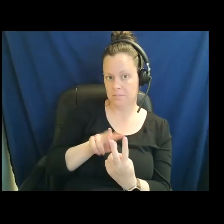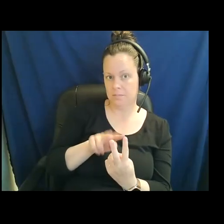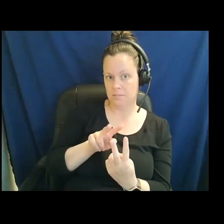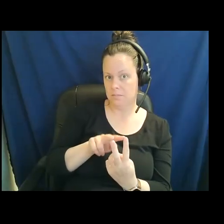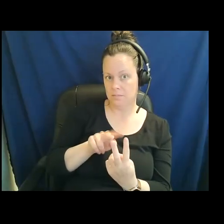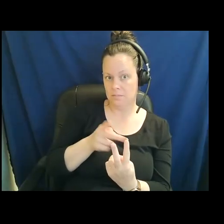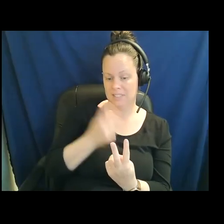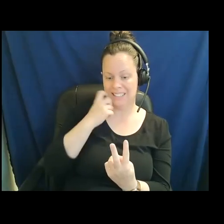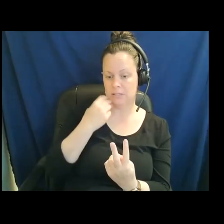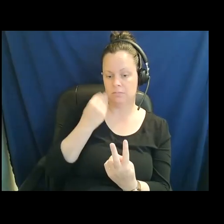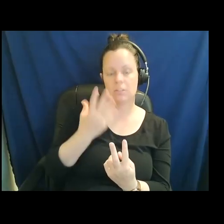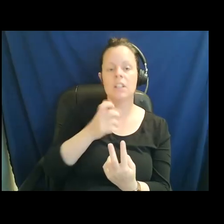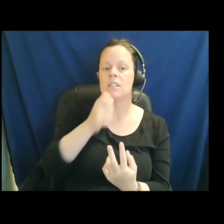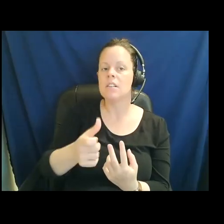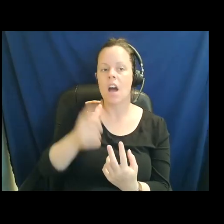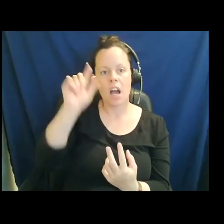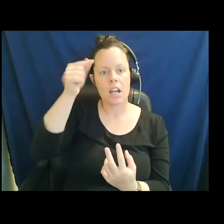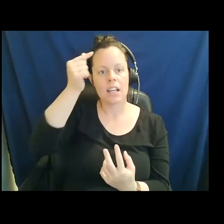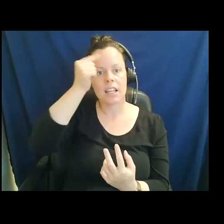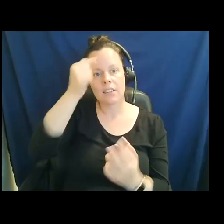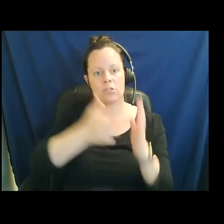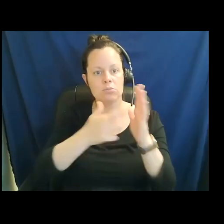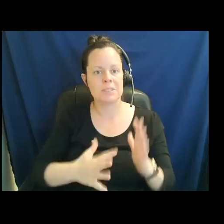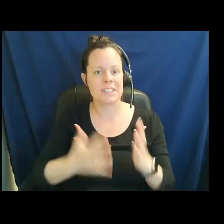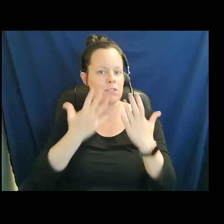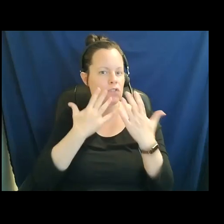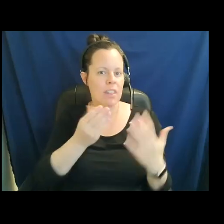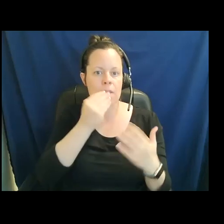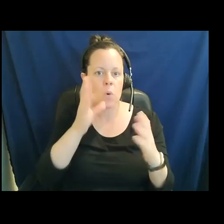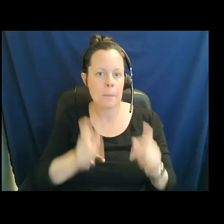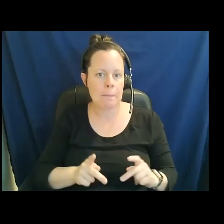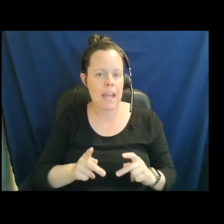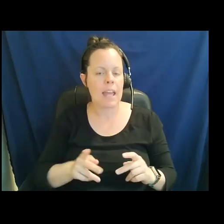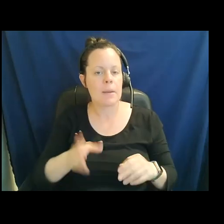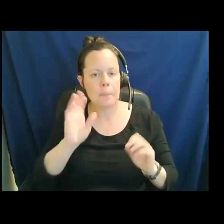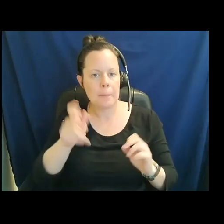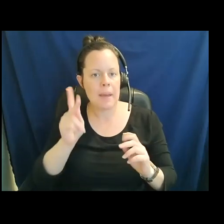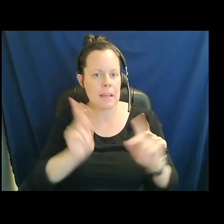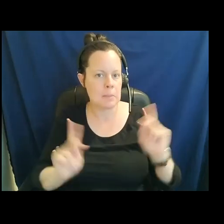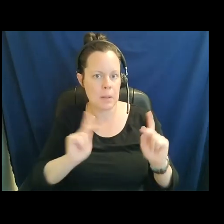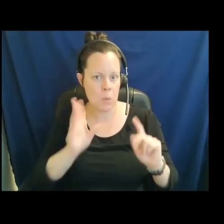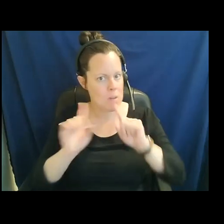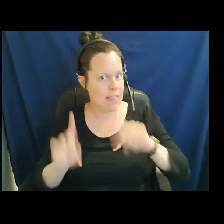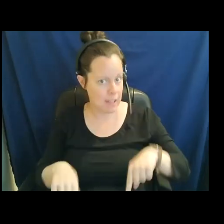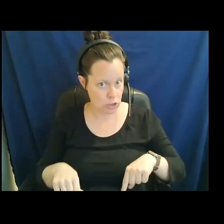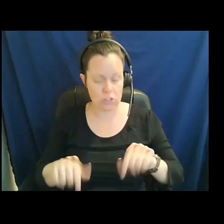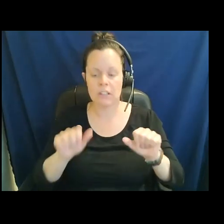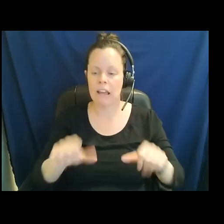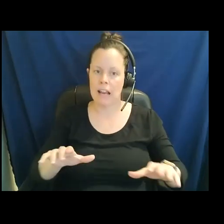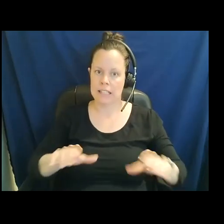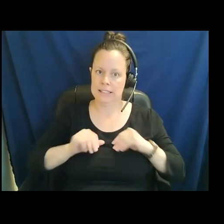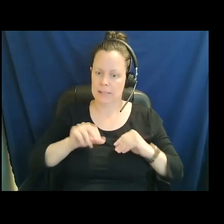it's not government representatives. These are friendly food bankers who answer the phone and can literally take their SNAP application right over the